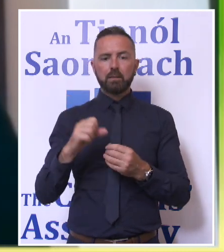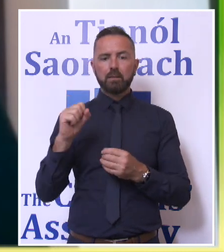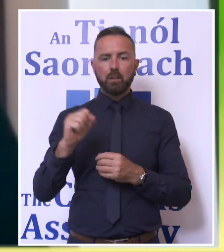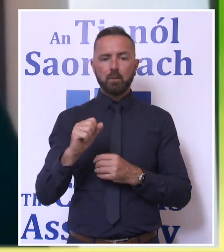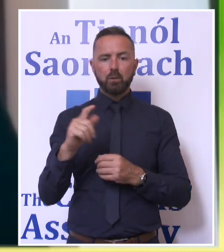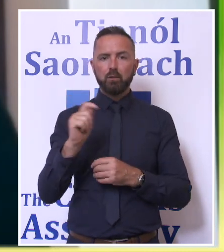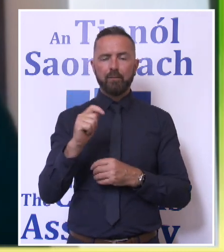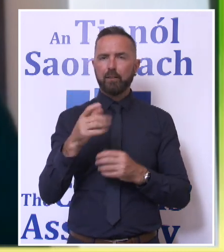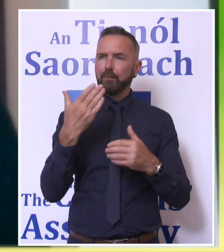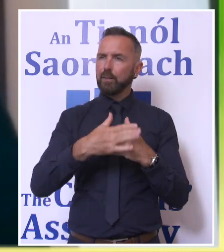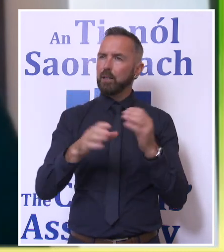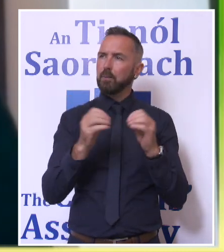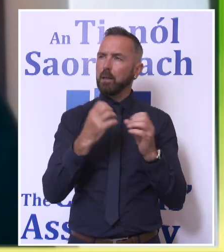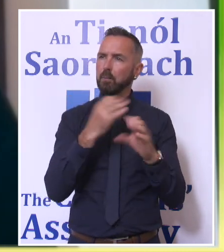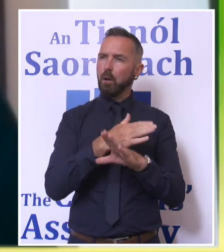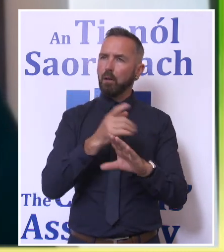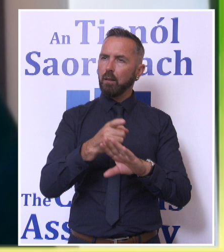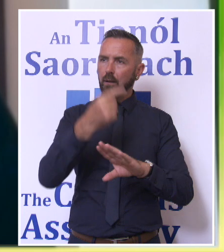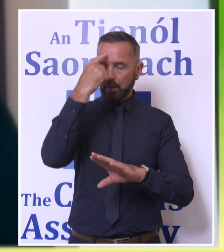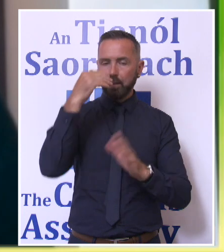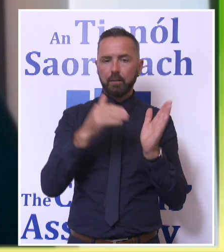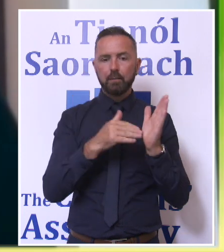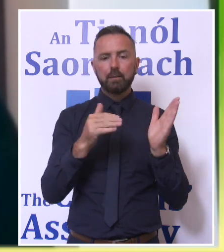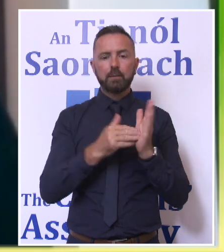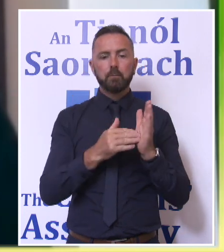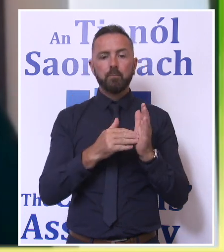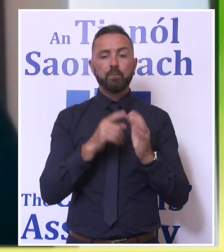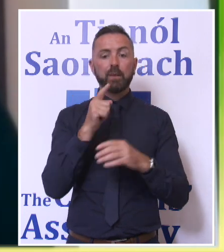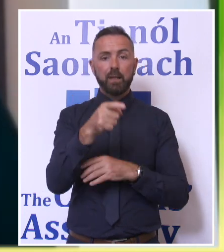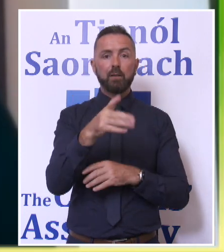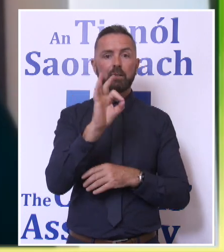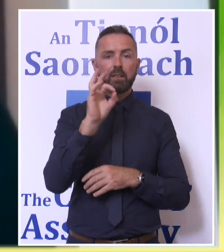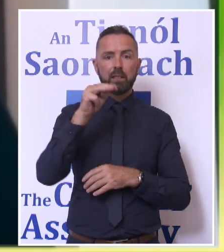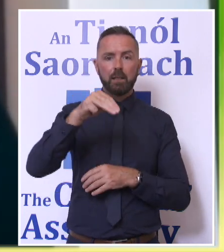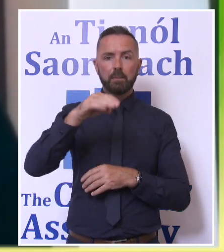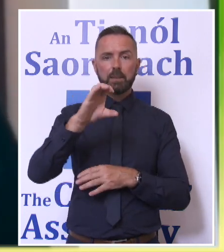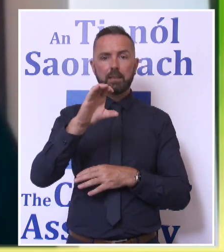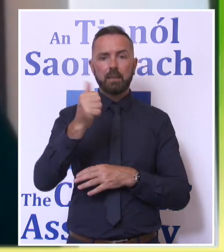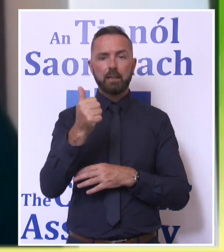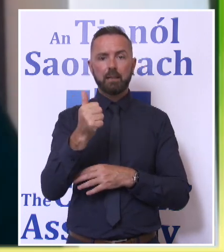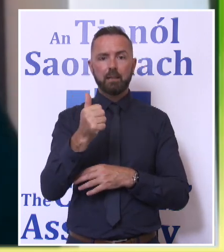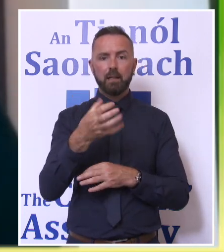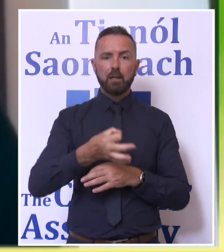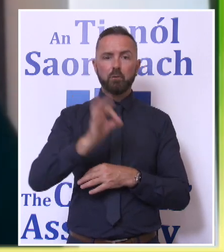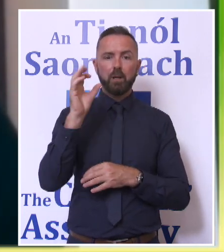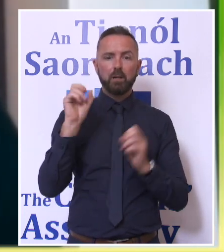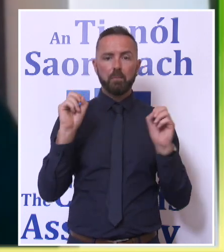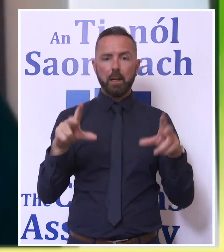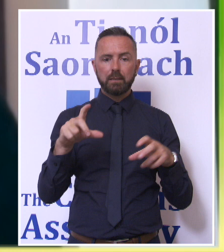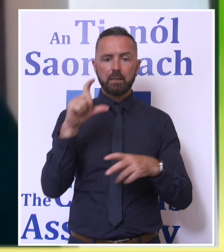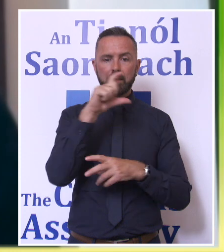I think I've mentioned them all there. They are the GMCA, and they come together to